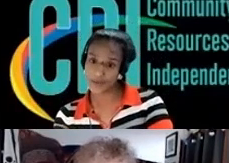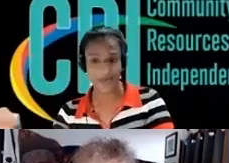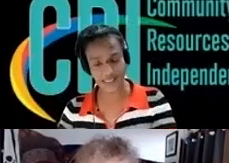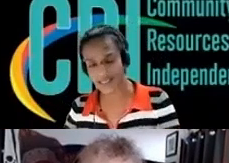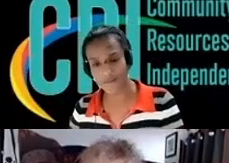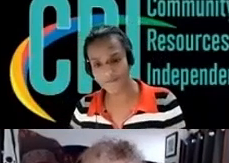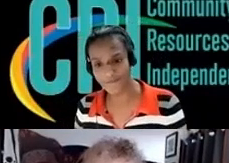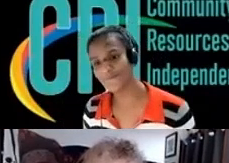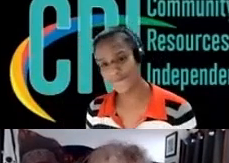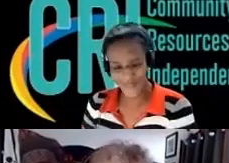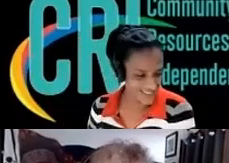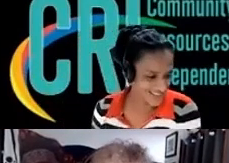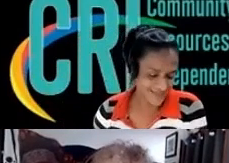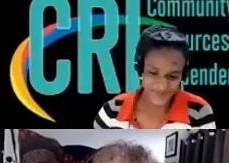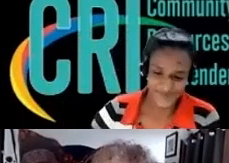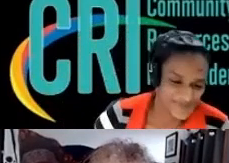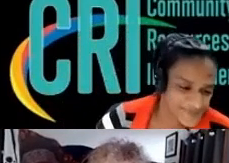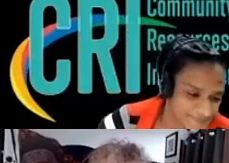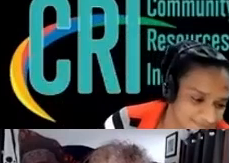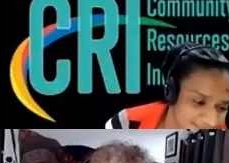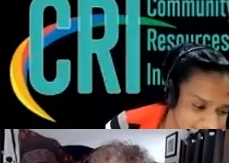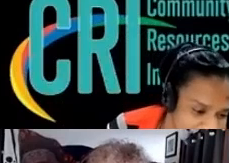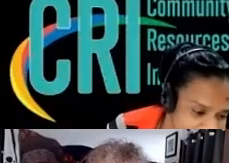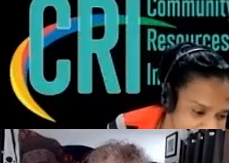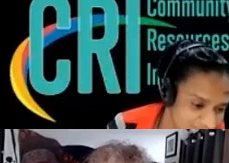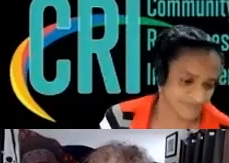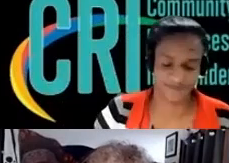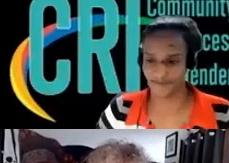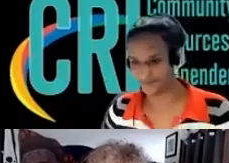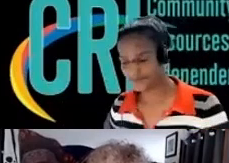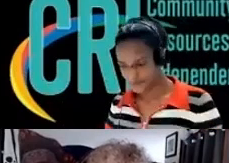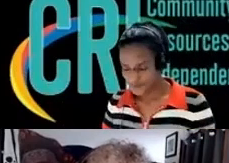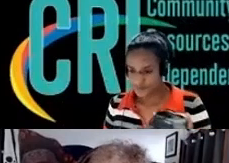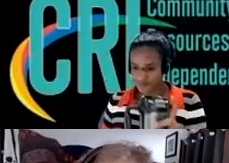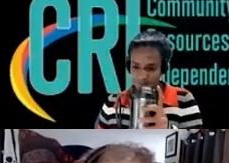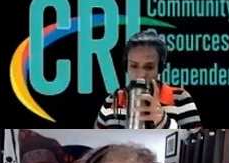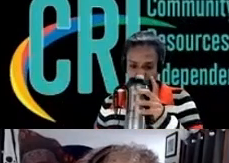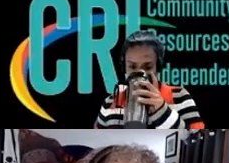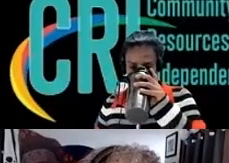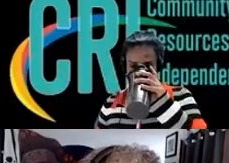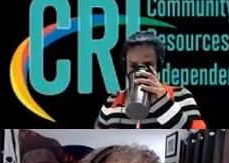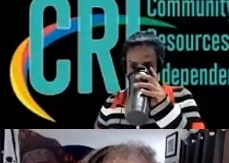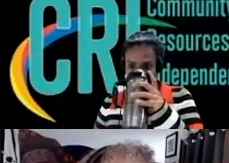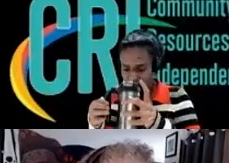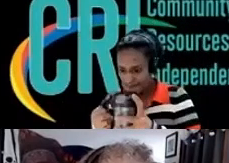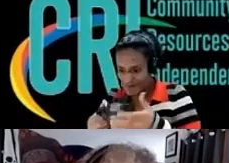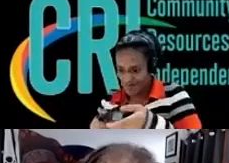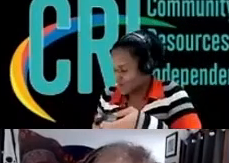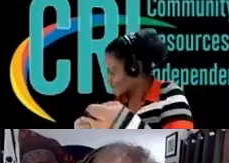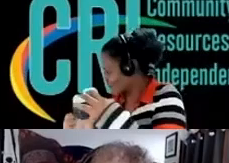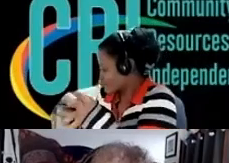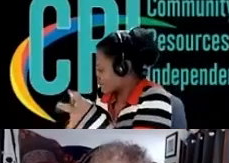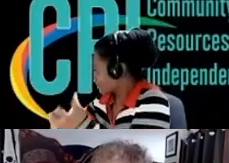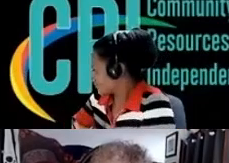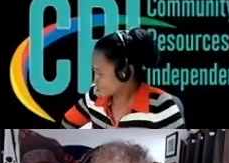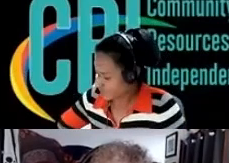So it matches like up. that. Perfect. Just like that. Fantastic. Okay, Carlo, Deb, and Linda, you know what? I'm going to stop and say,